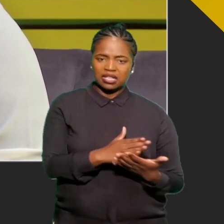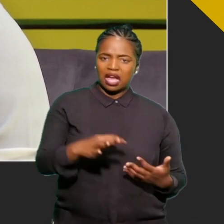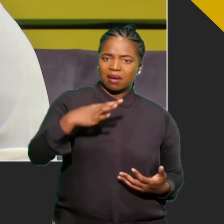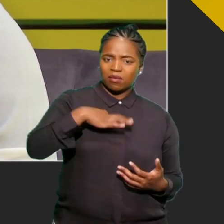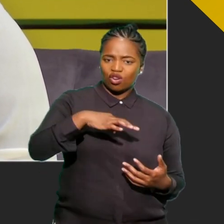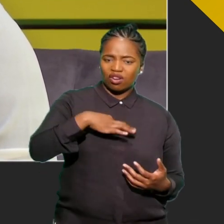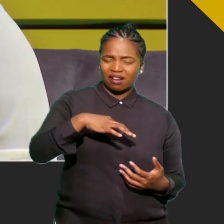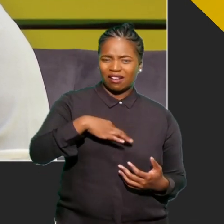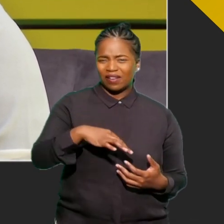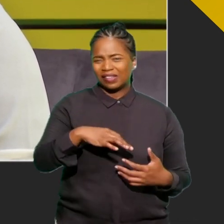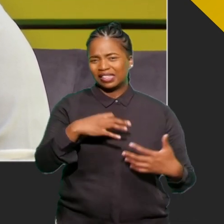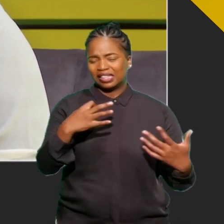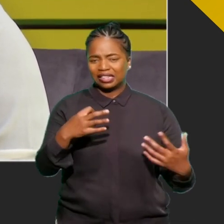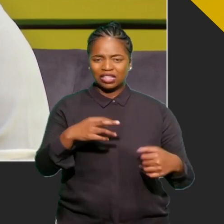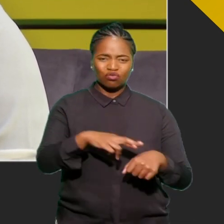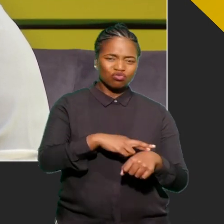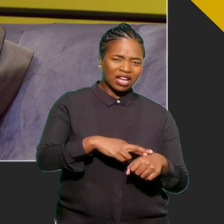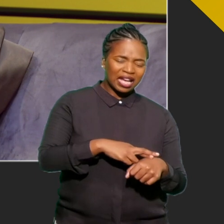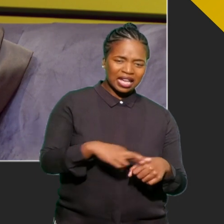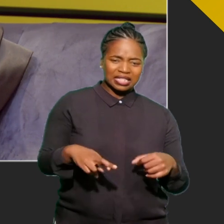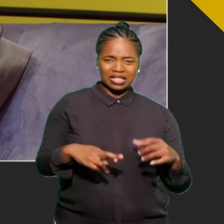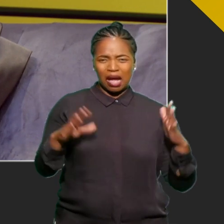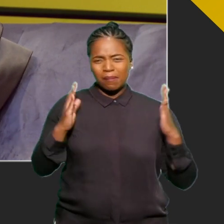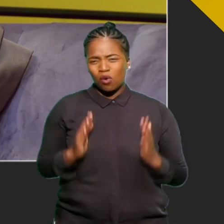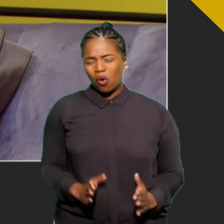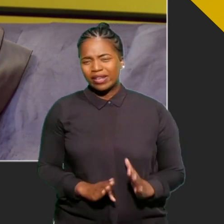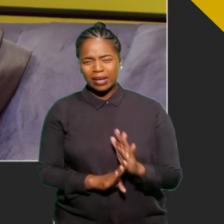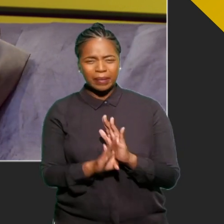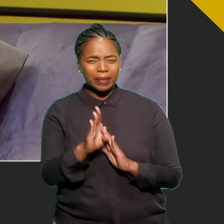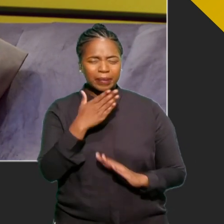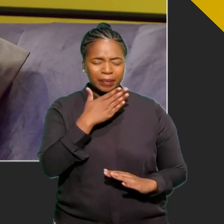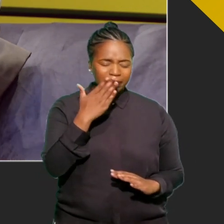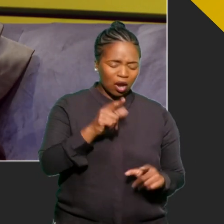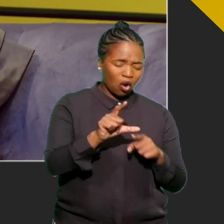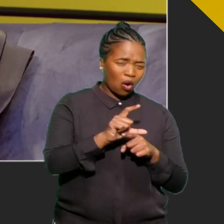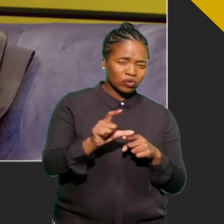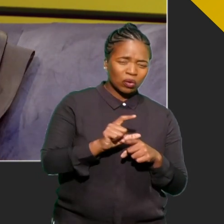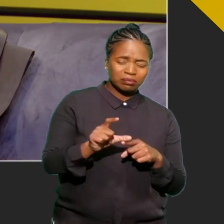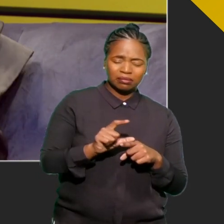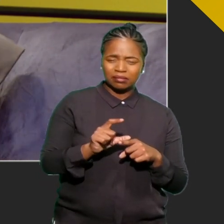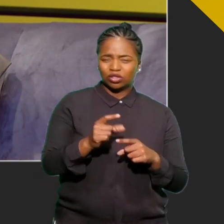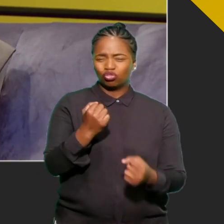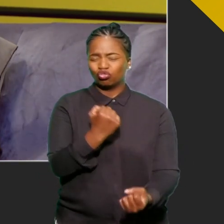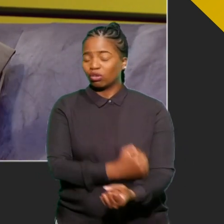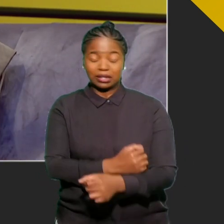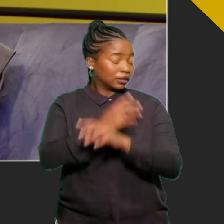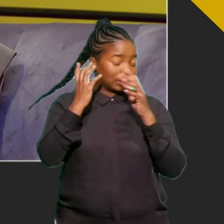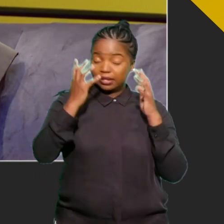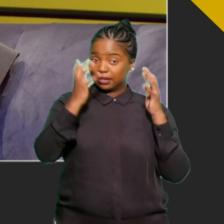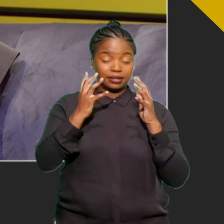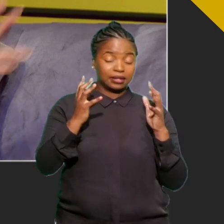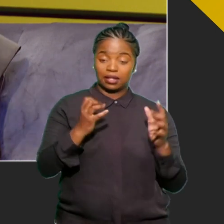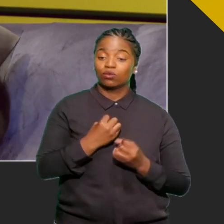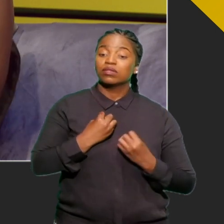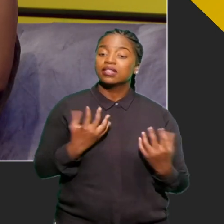brought race into it. I'm hearing about this underdeveloped body. I'm hearing about contraceptive condoms, drugs. It's a lot.